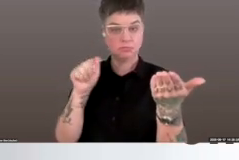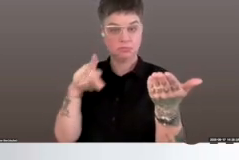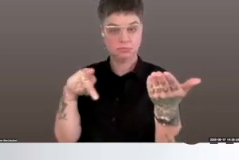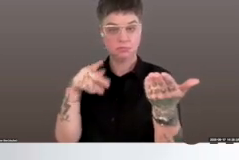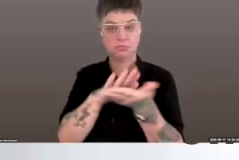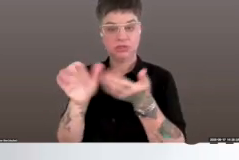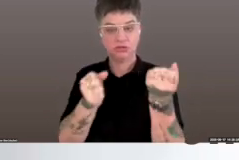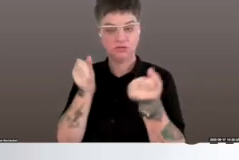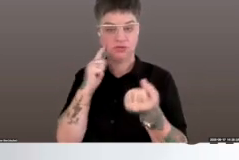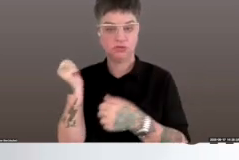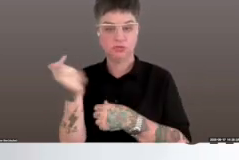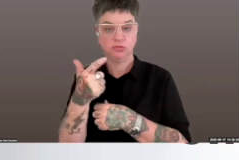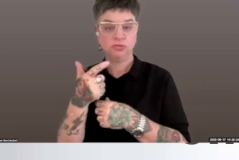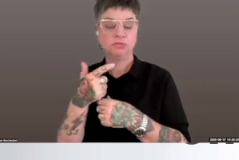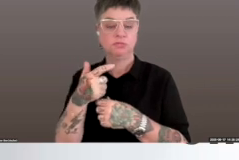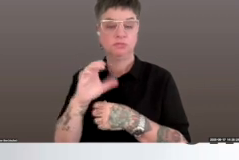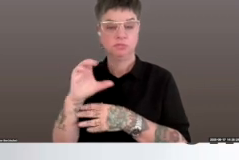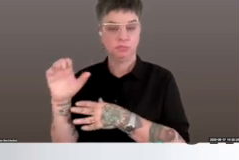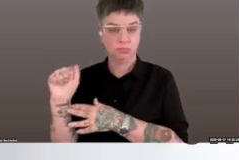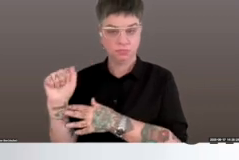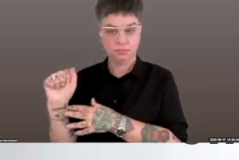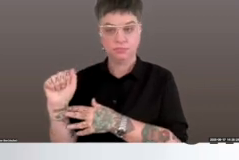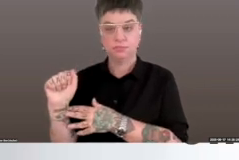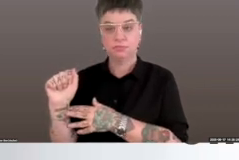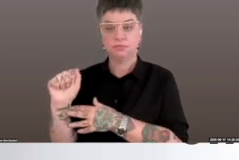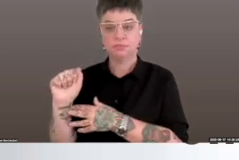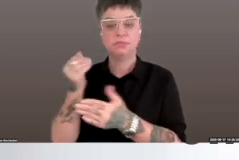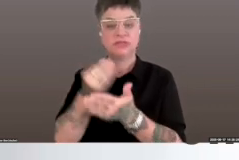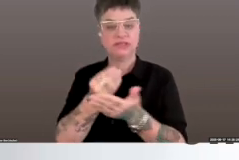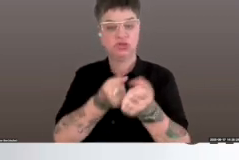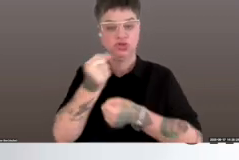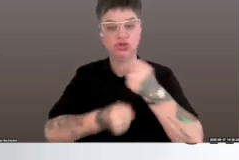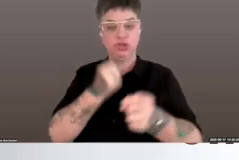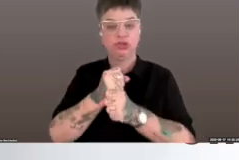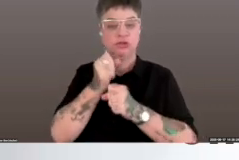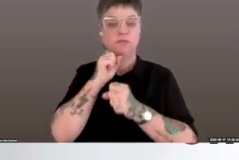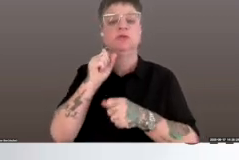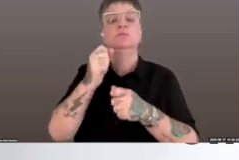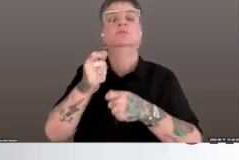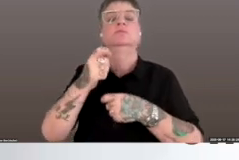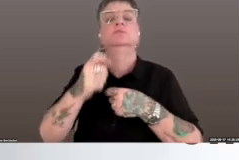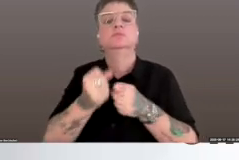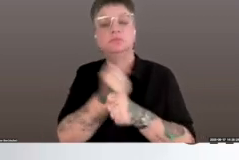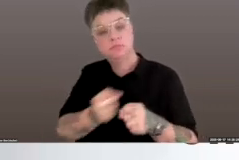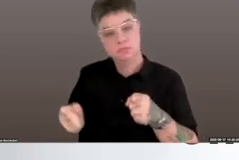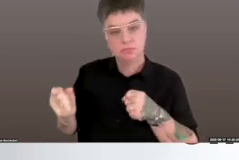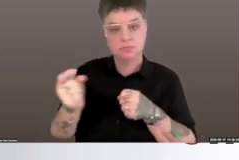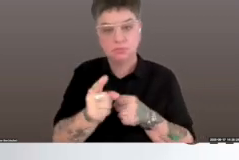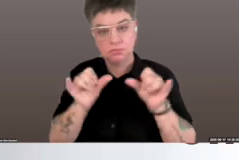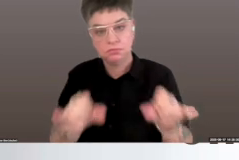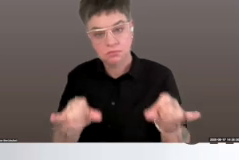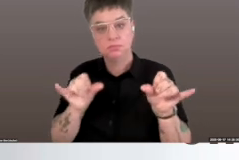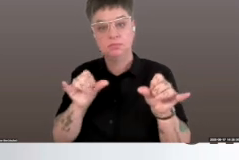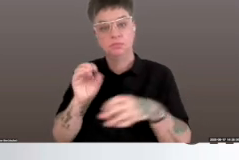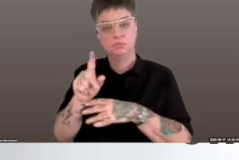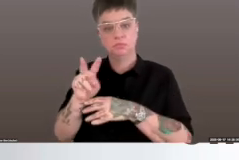and Cali Bike, funding allocated for previous fiscal years will carry over to this fiscal year, ? And Olivia, it sounds